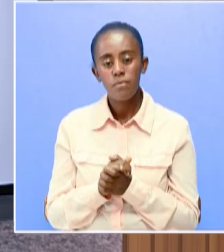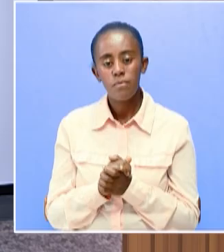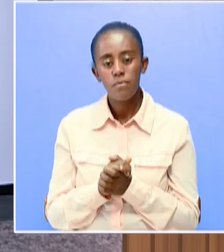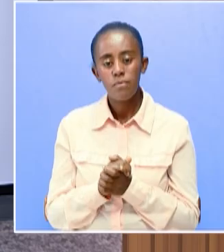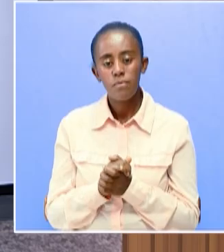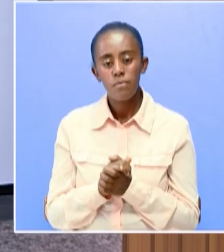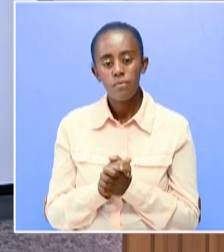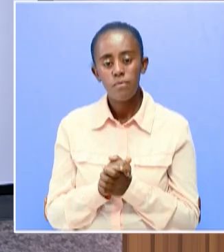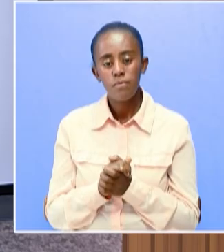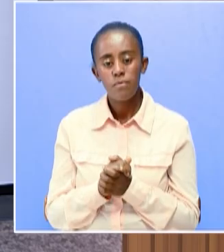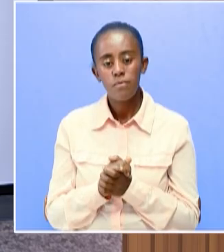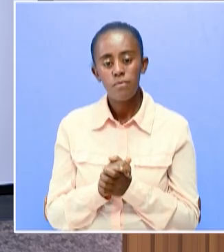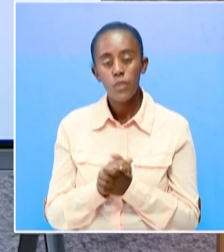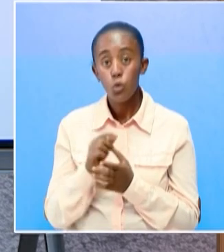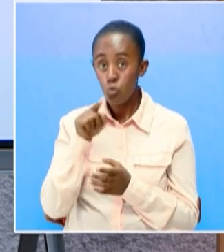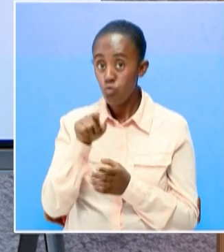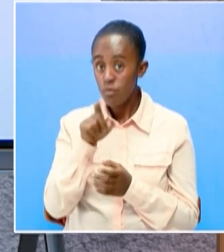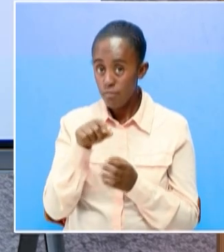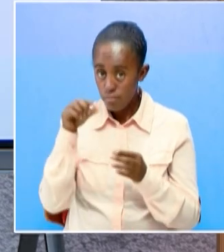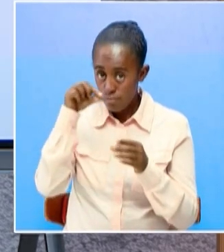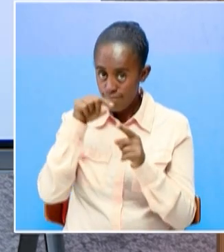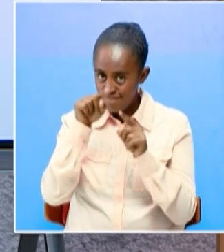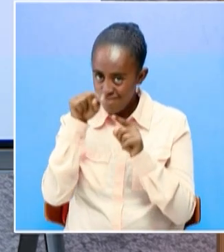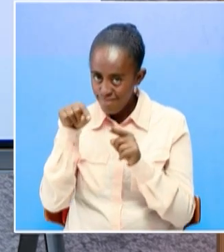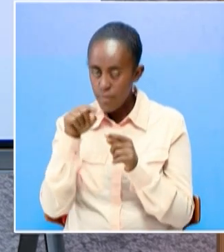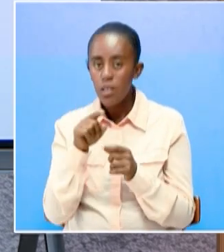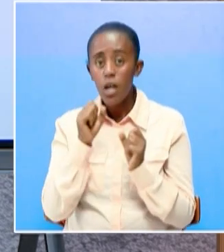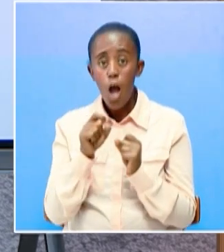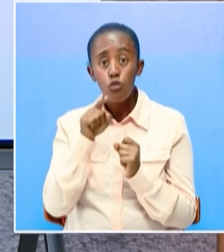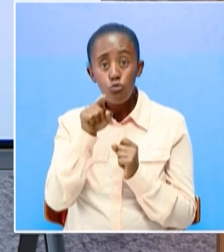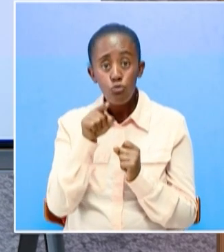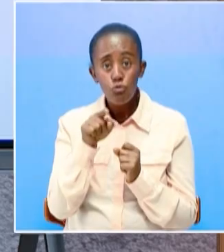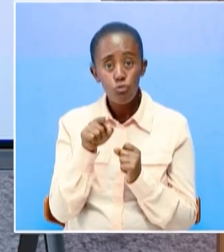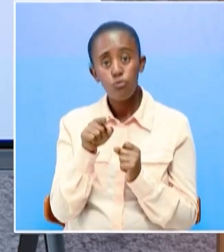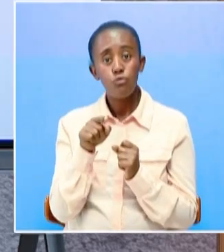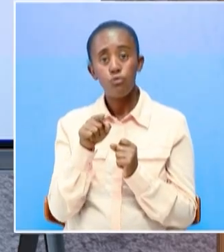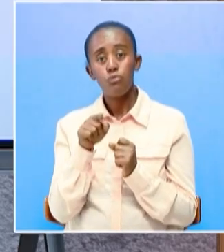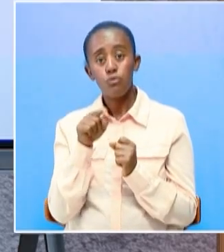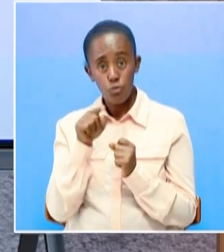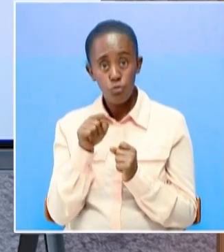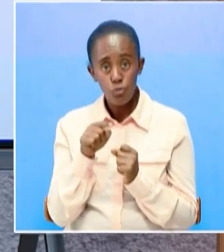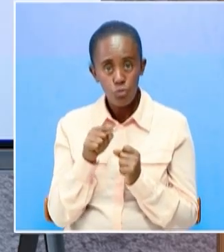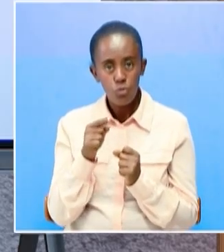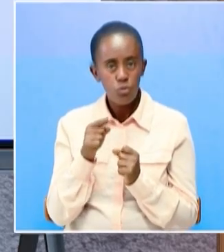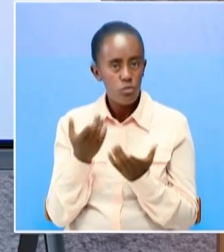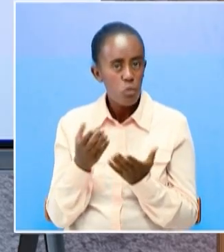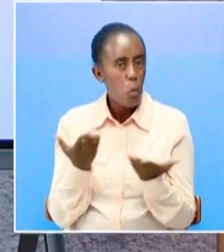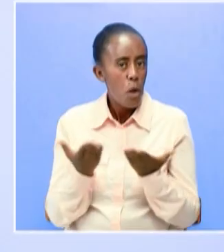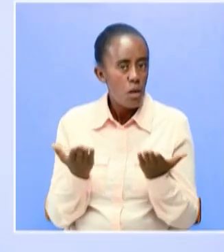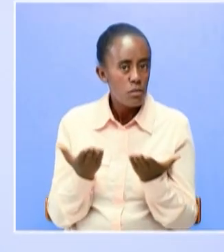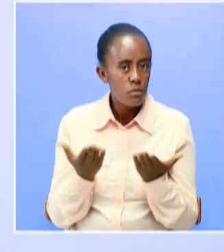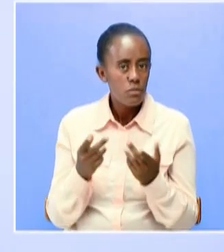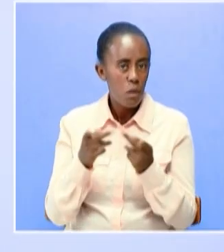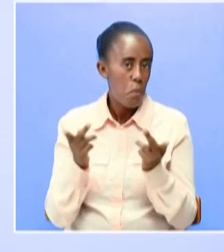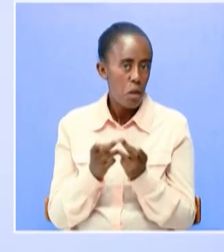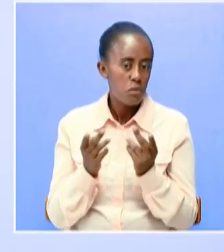The word you should be here. Can you tell me where, somewhere, you can write the